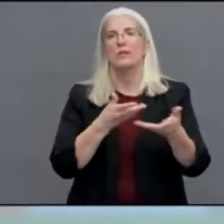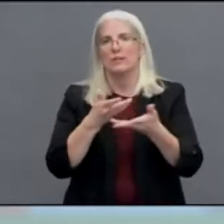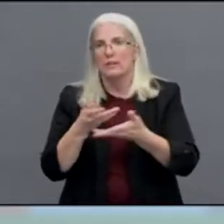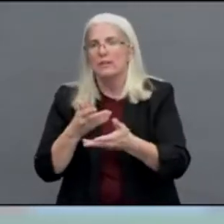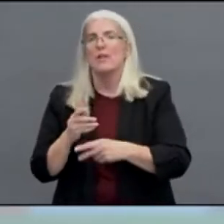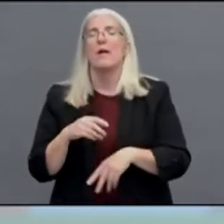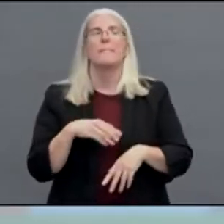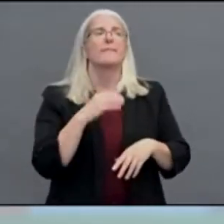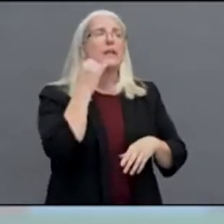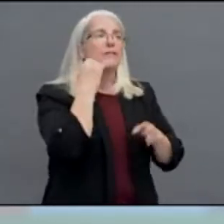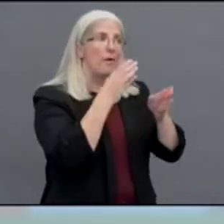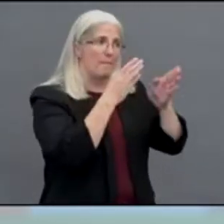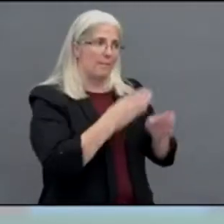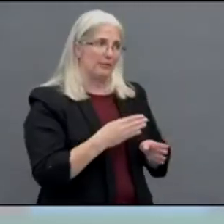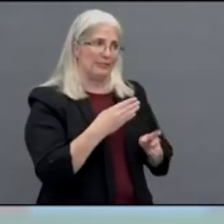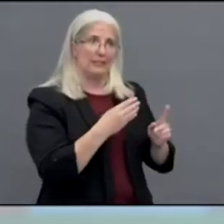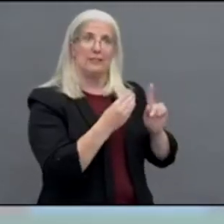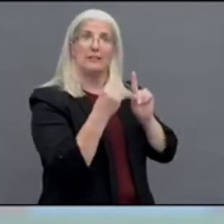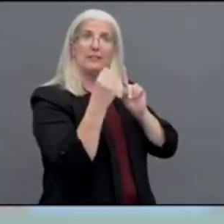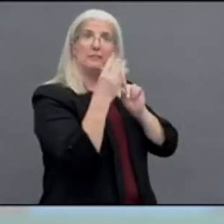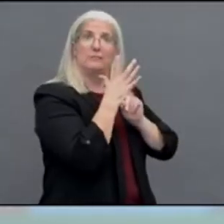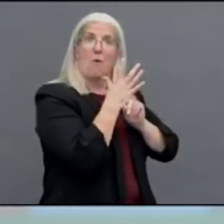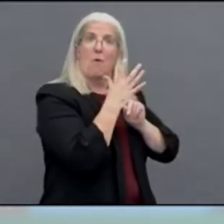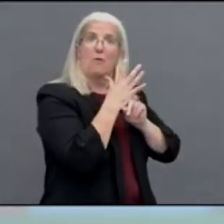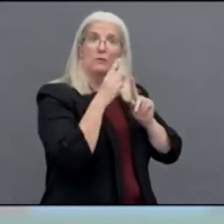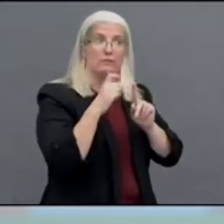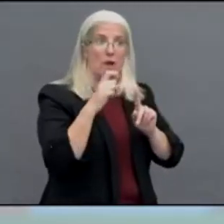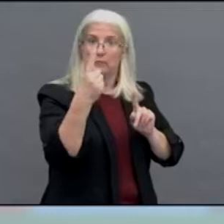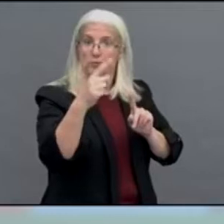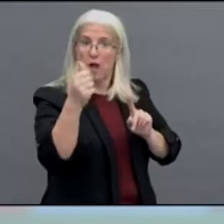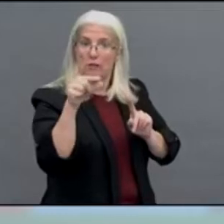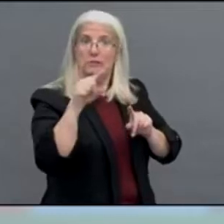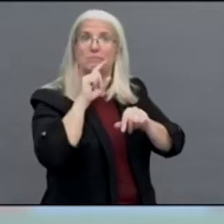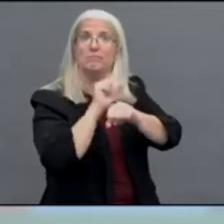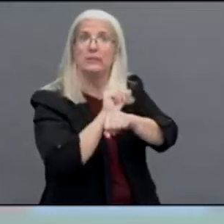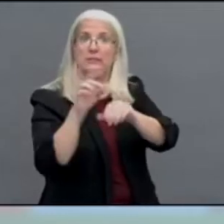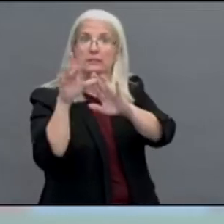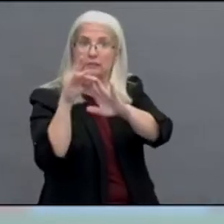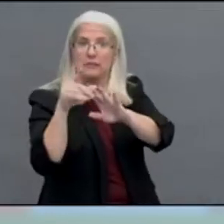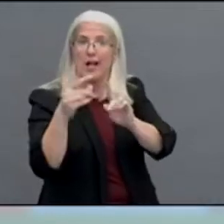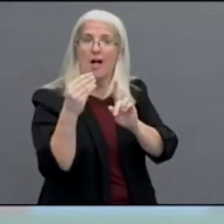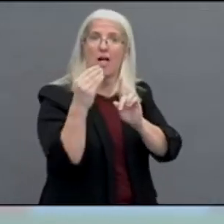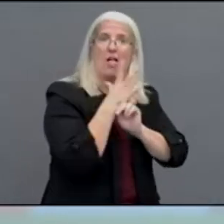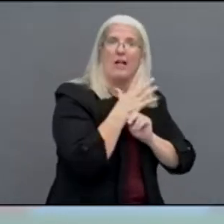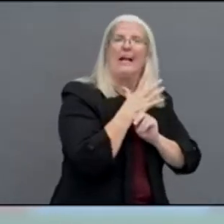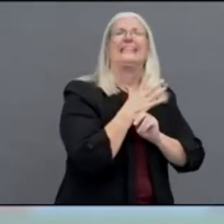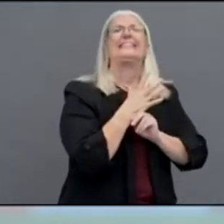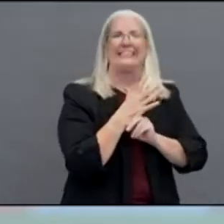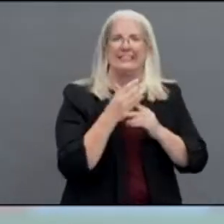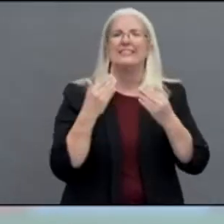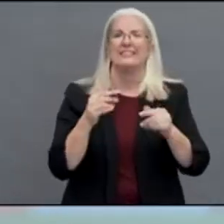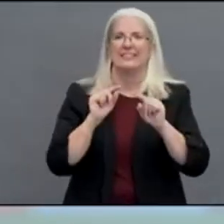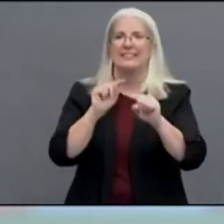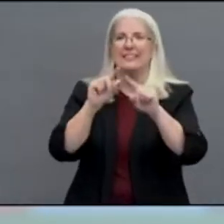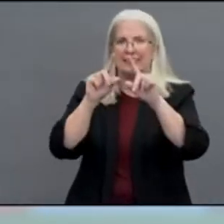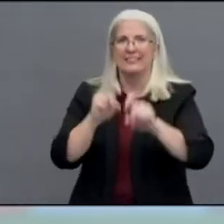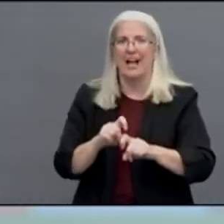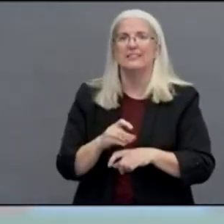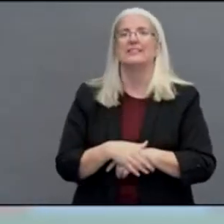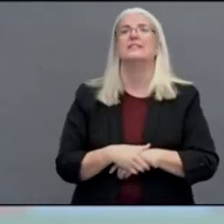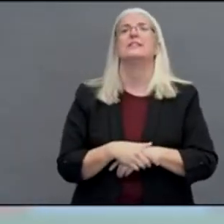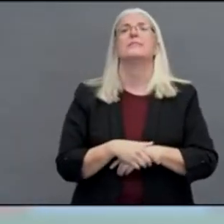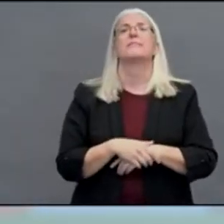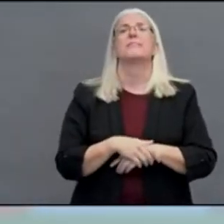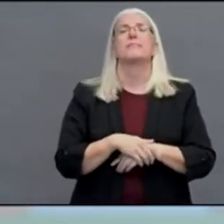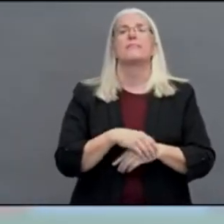for COVID-19 should be tested. If they were within 6 feet of an infected person for at least 15 minutes or more at